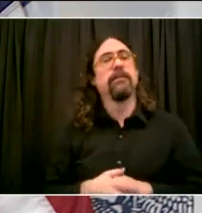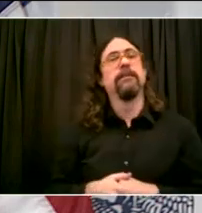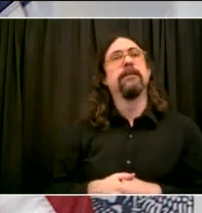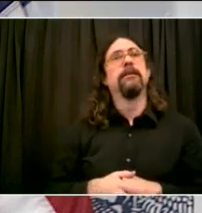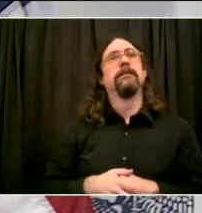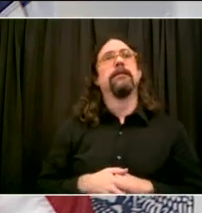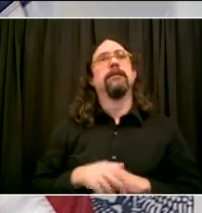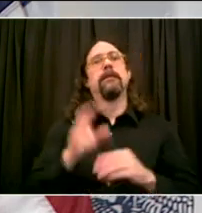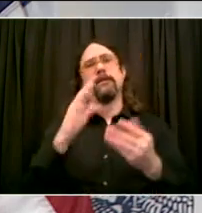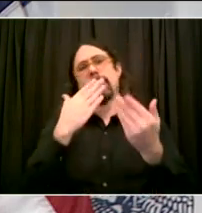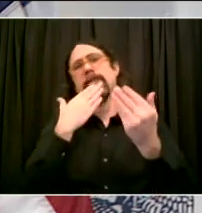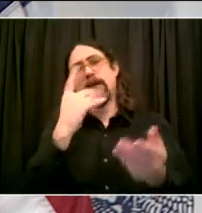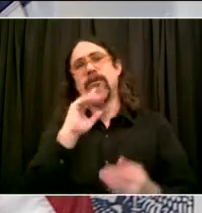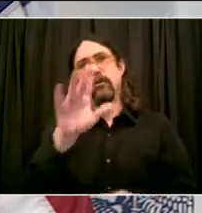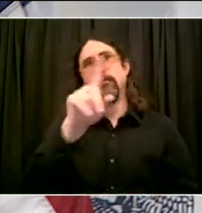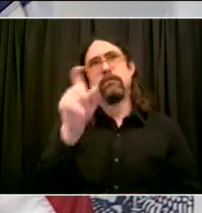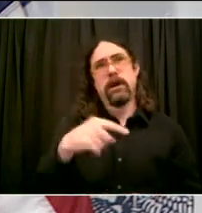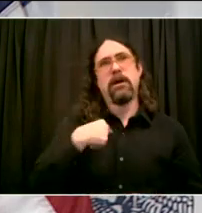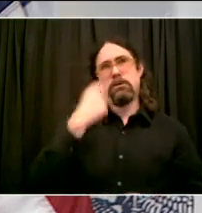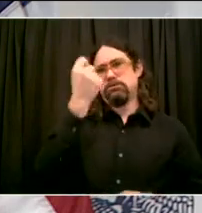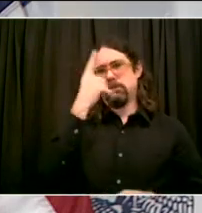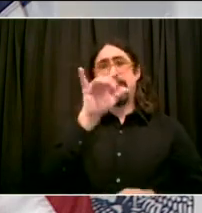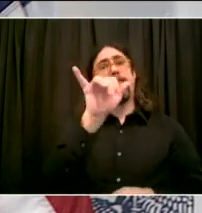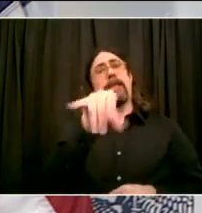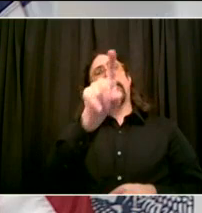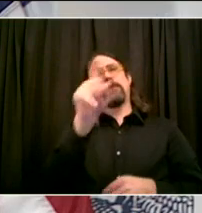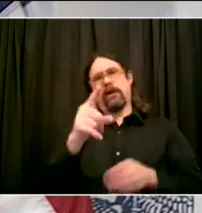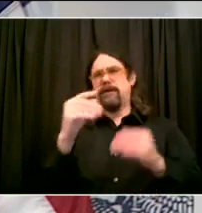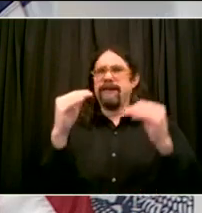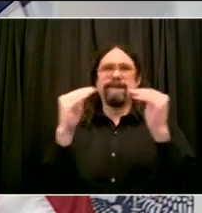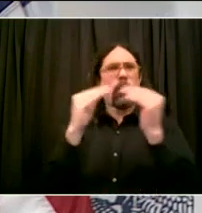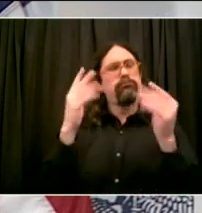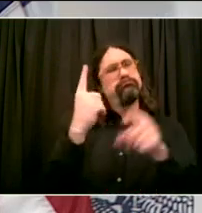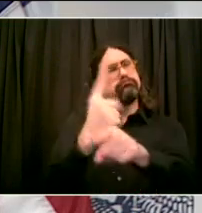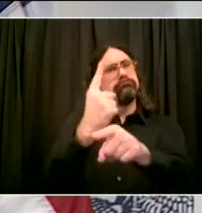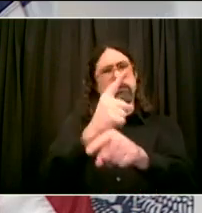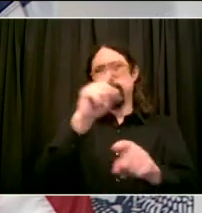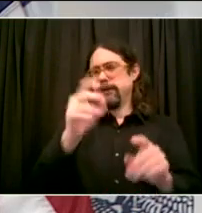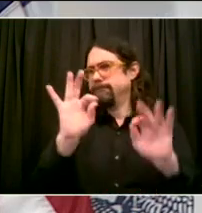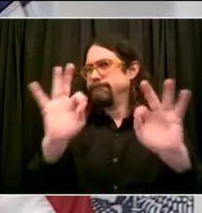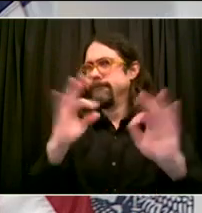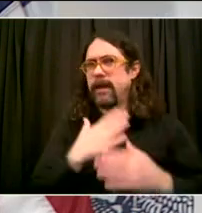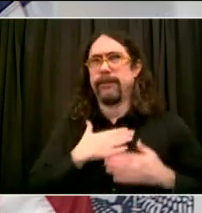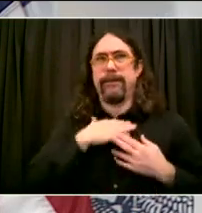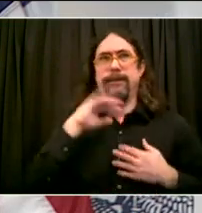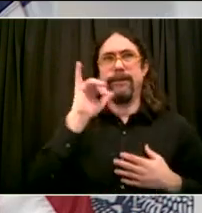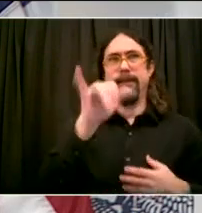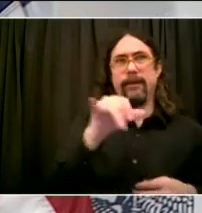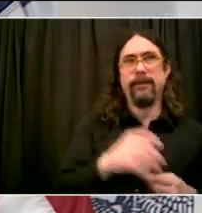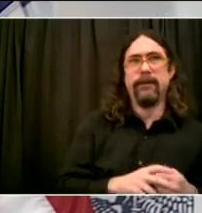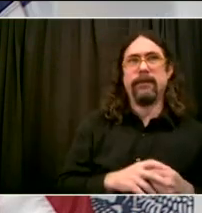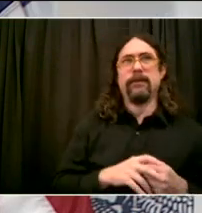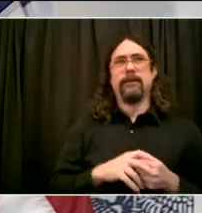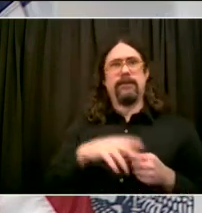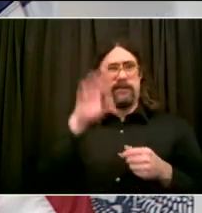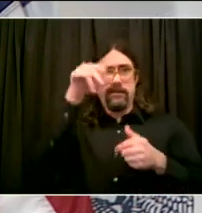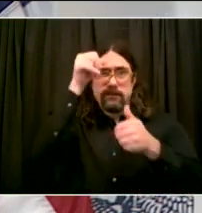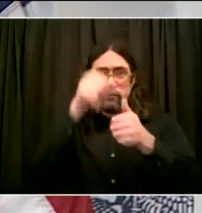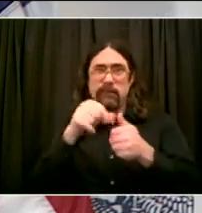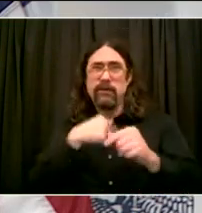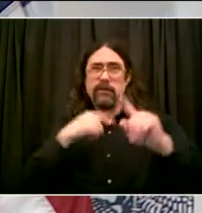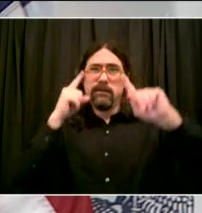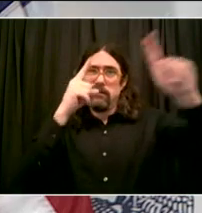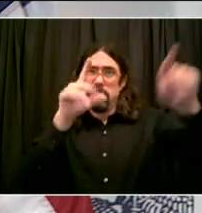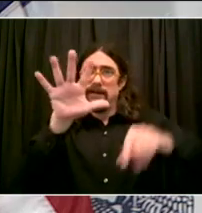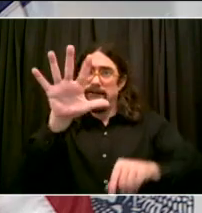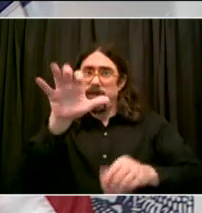doing 500,000 vaccinations a week and we're constantly having to hold back and we can't run the engine the way it should be